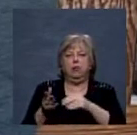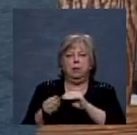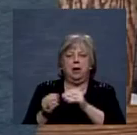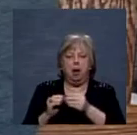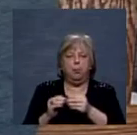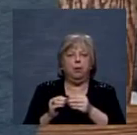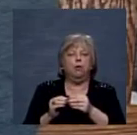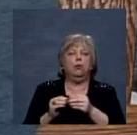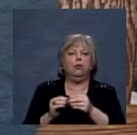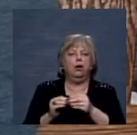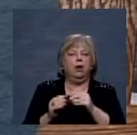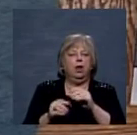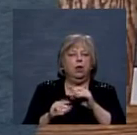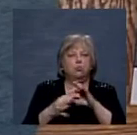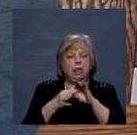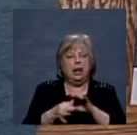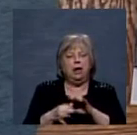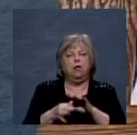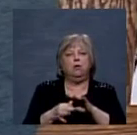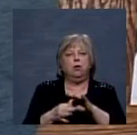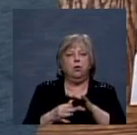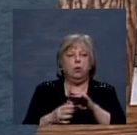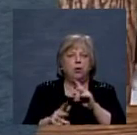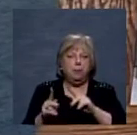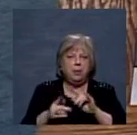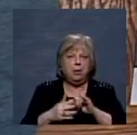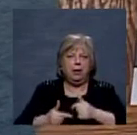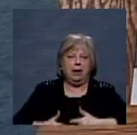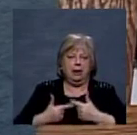kids that are in that area.